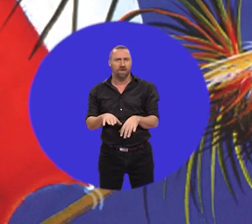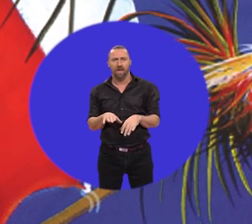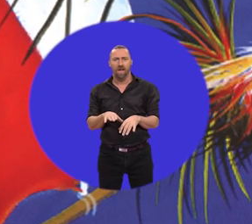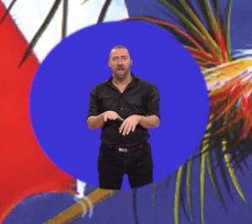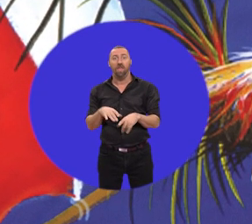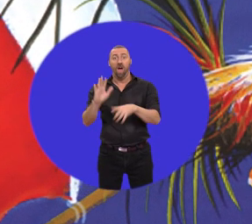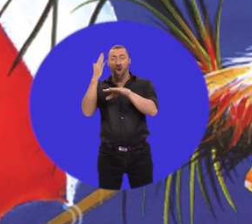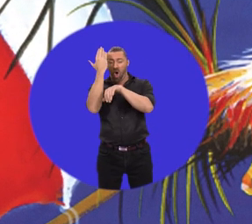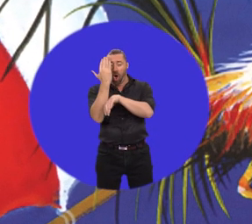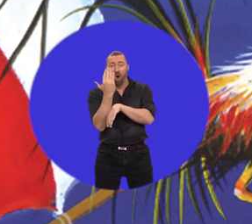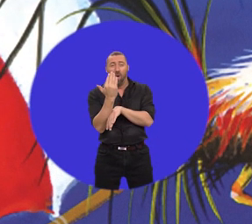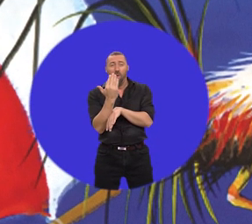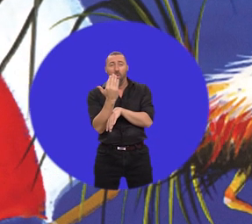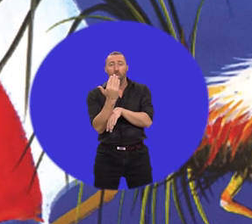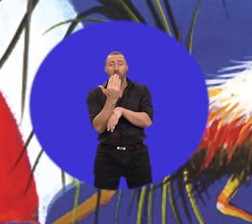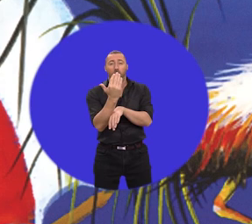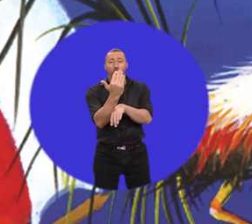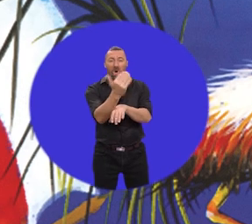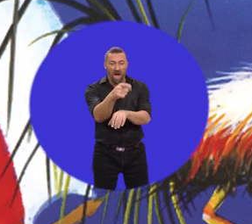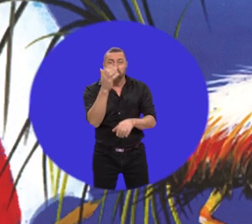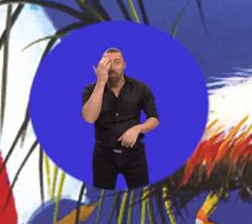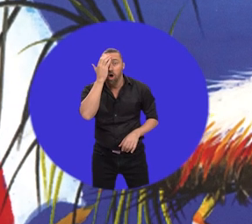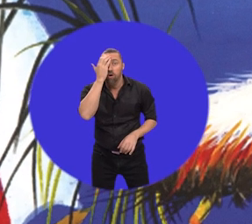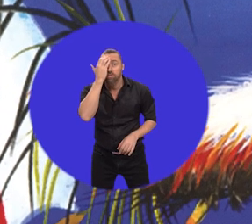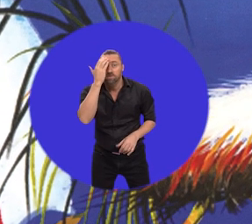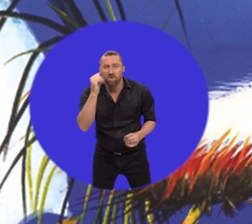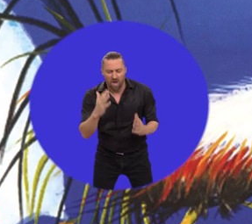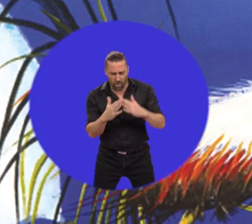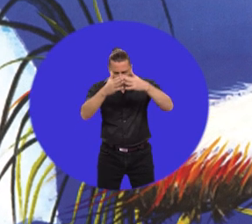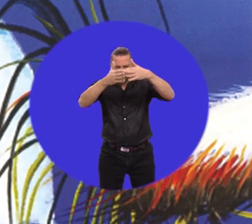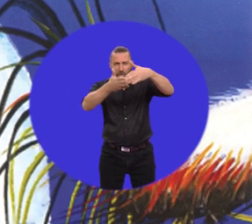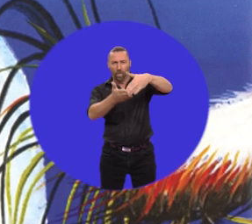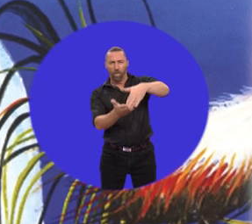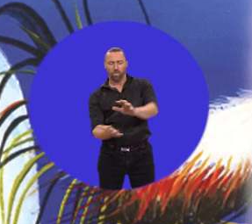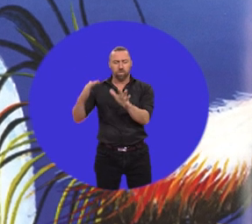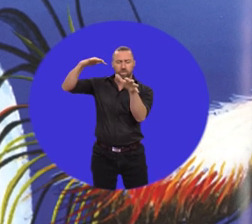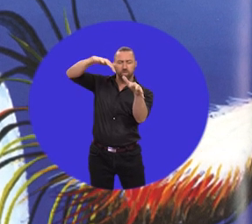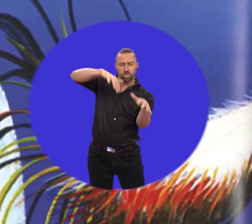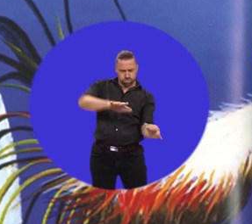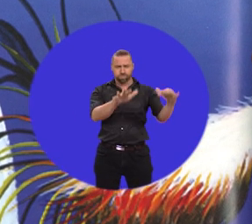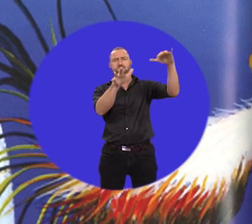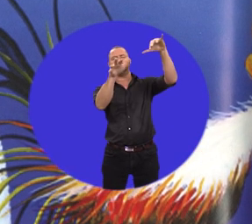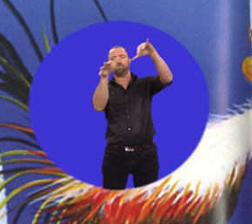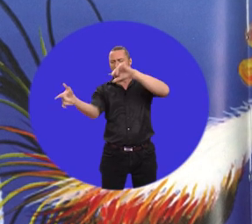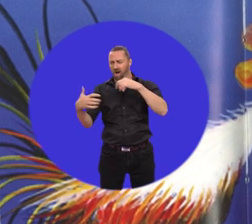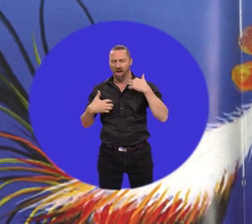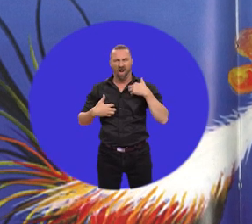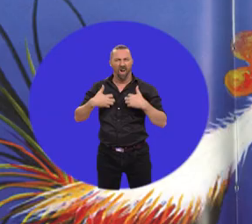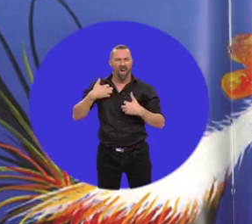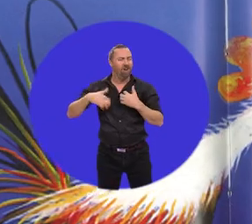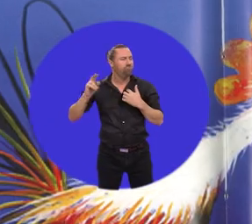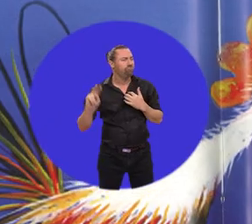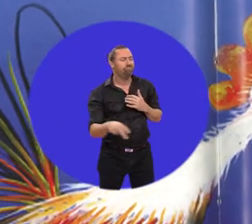And soon they set sail on an old pirate ship, on the wild waving waves, a wonderful